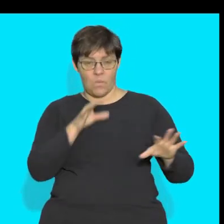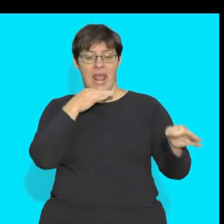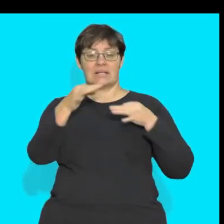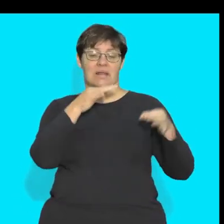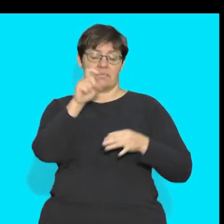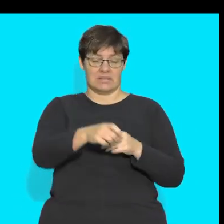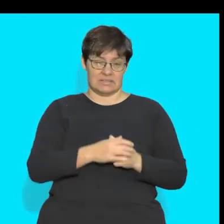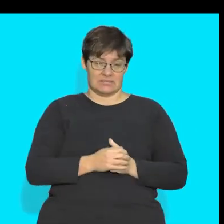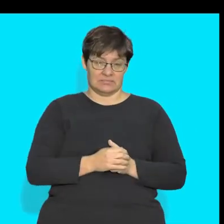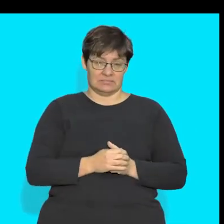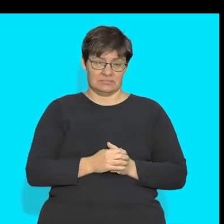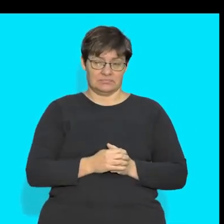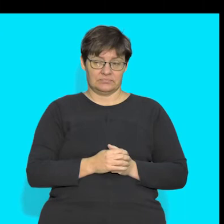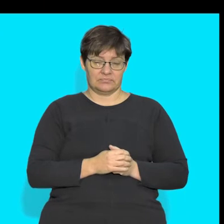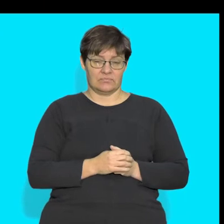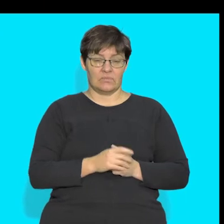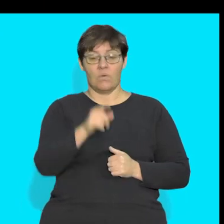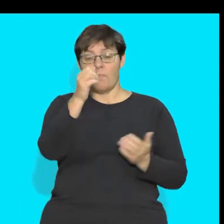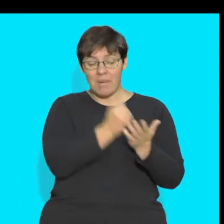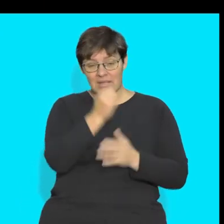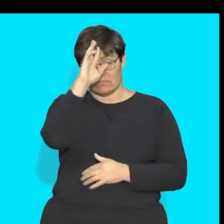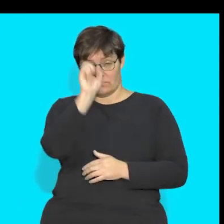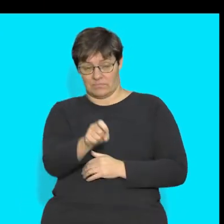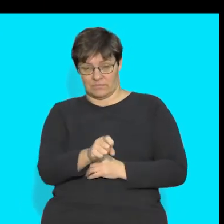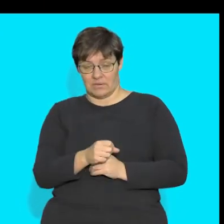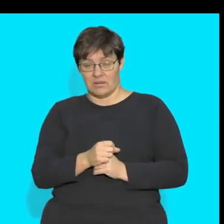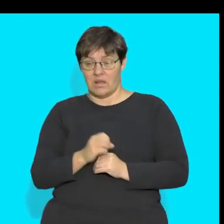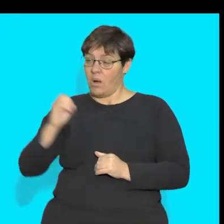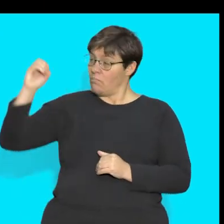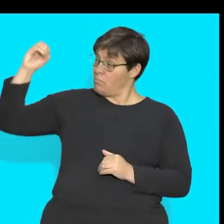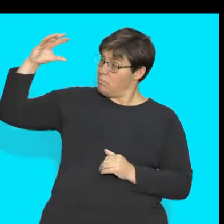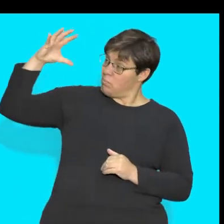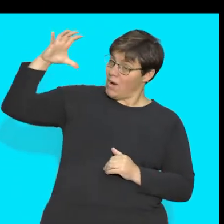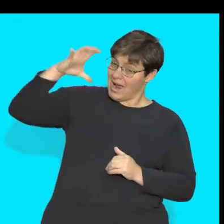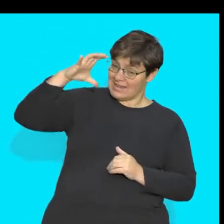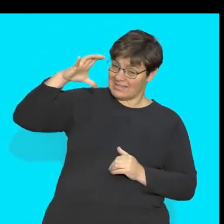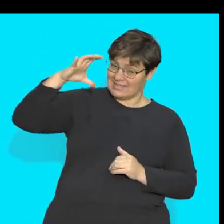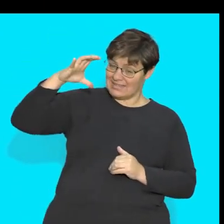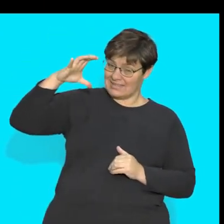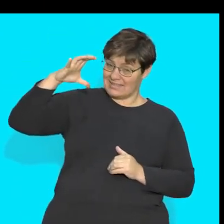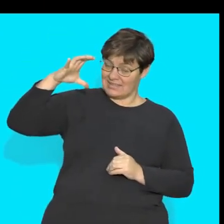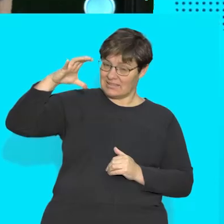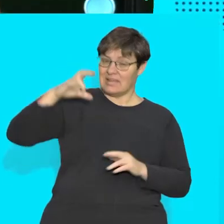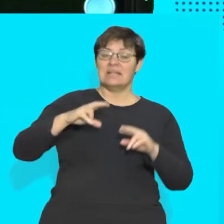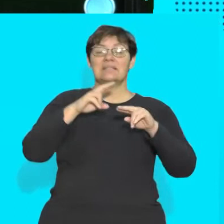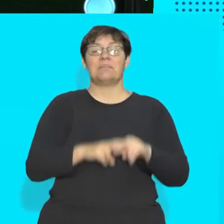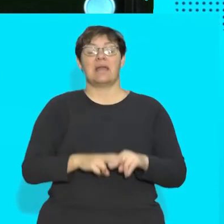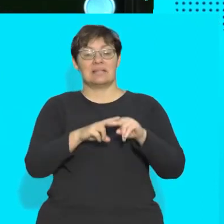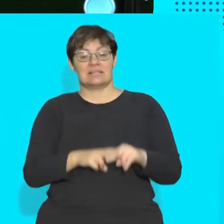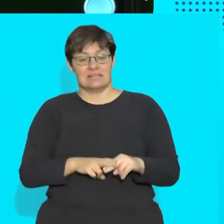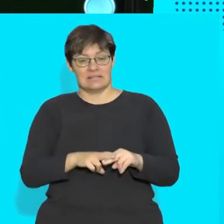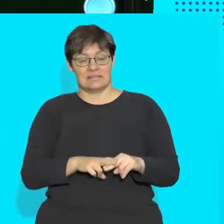Now we've got to explain that. So we need to remember that the brightness of light